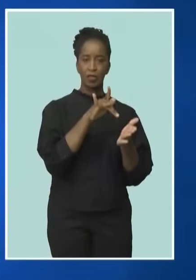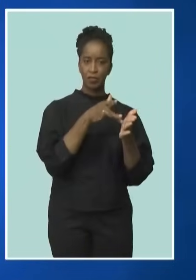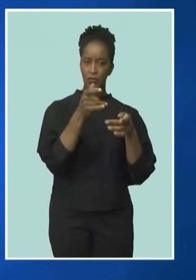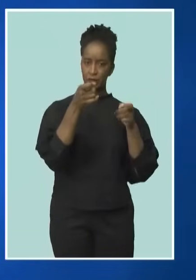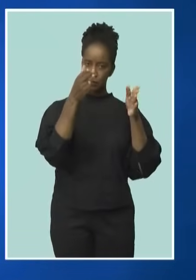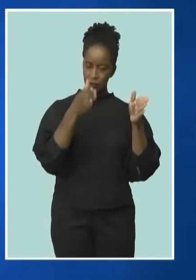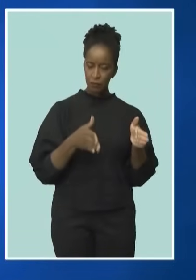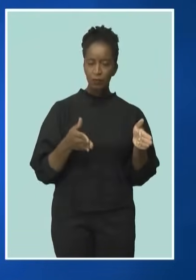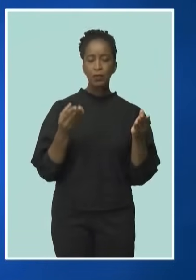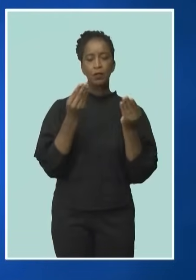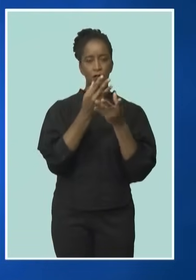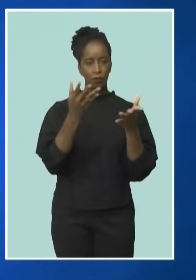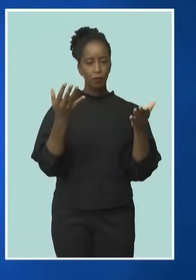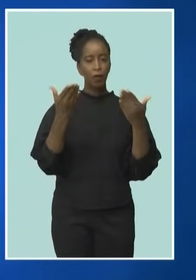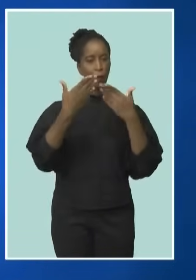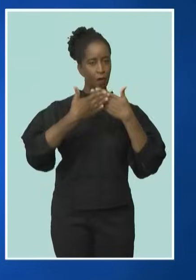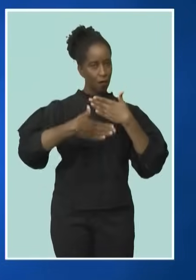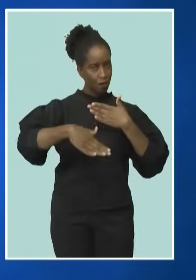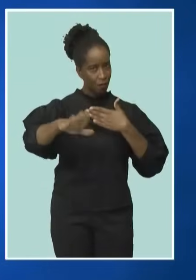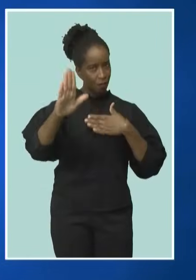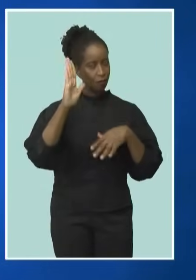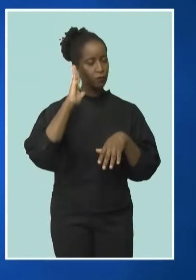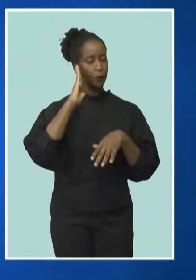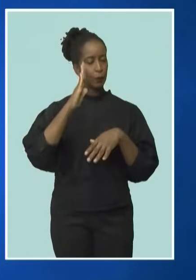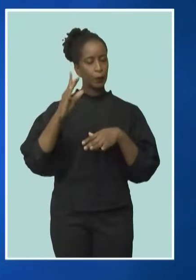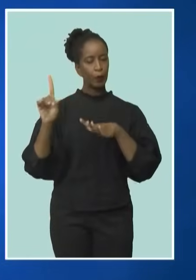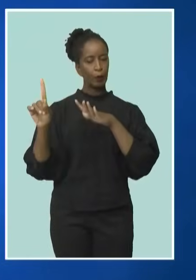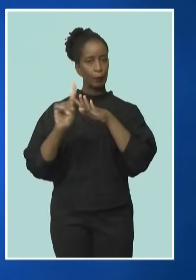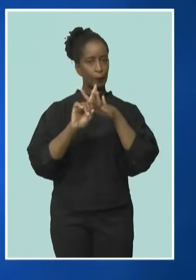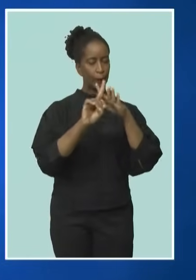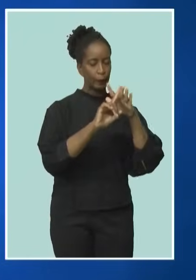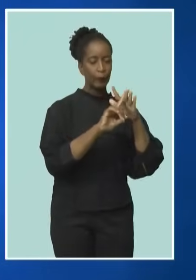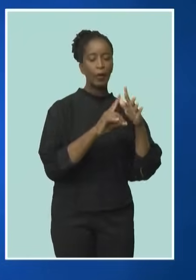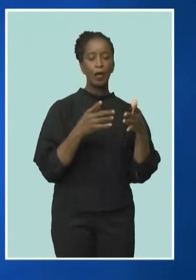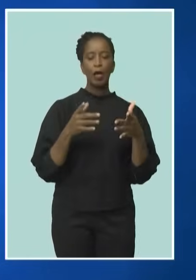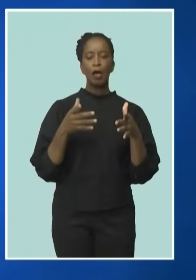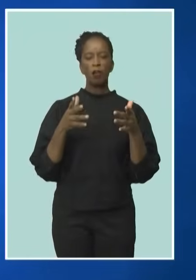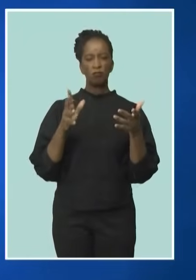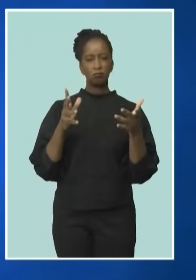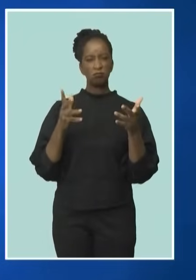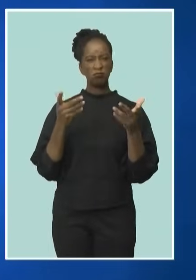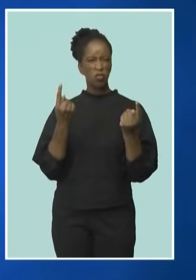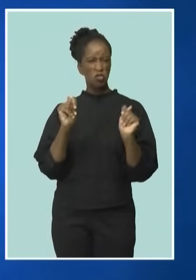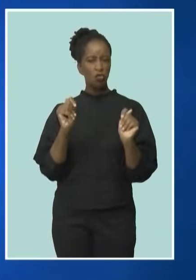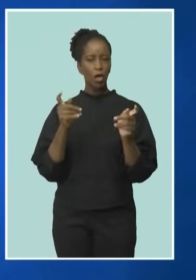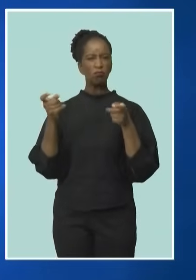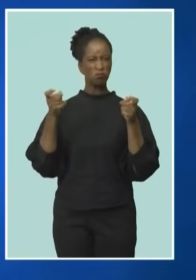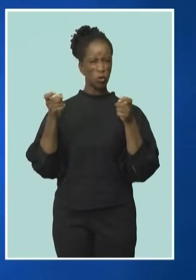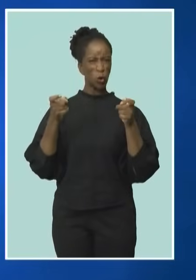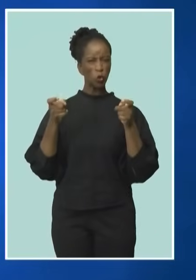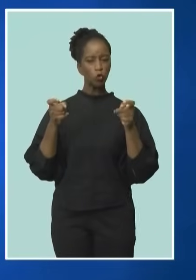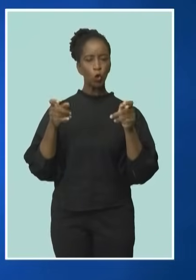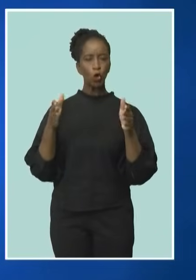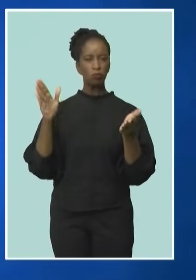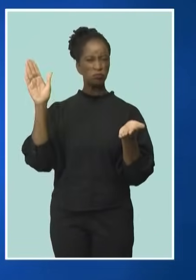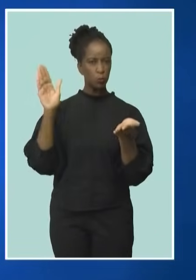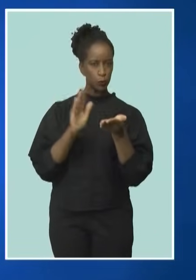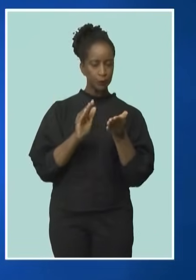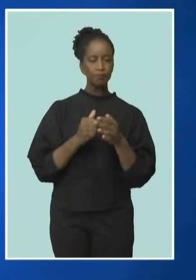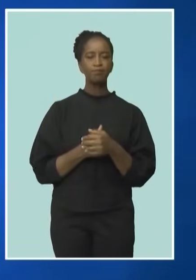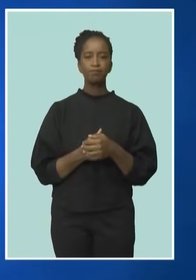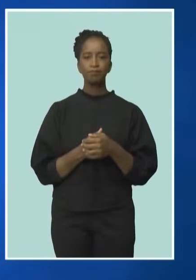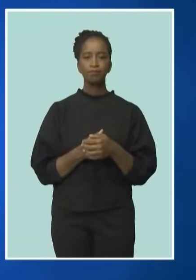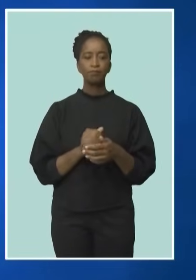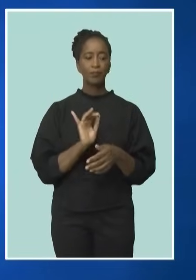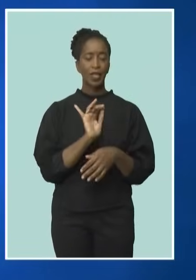forward, every attempt will be made to mitigate these challenges. For the Forensic Sciences Centre to be truly an integral arm of